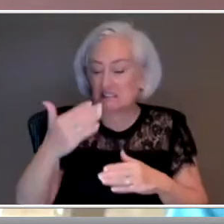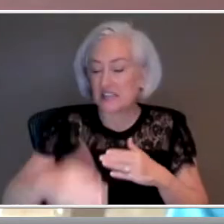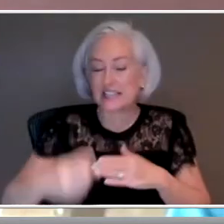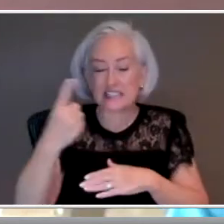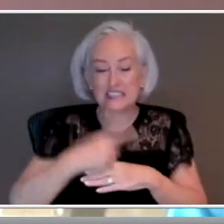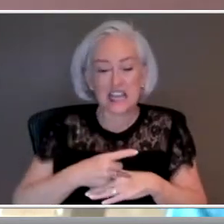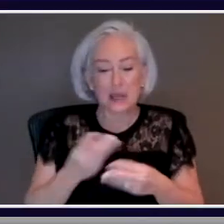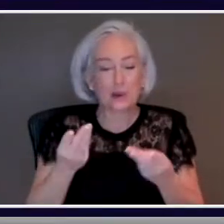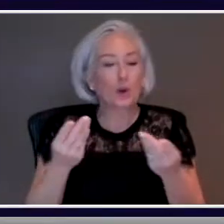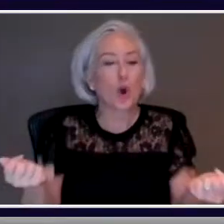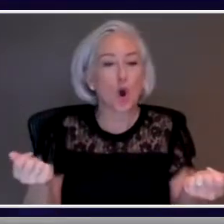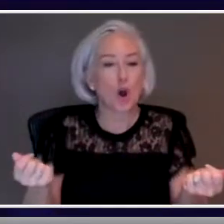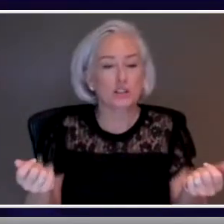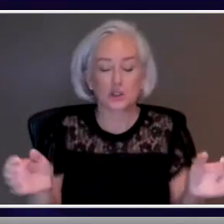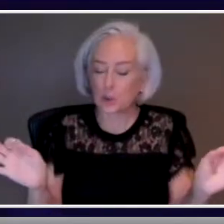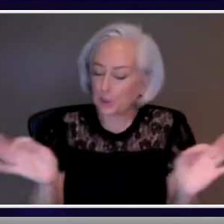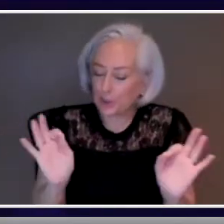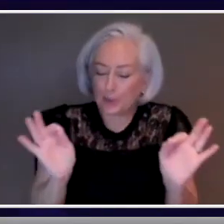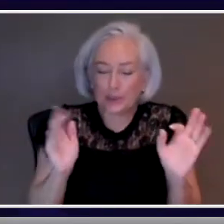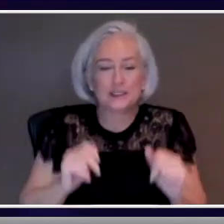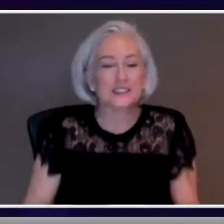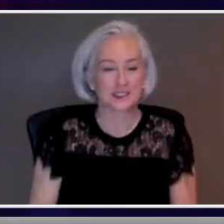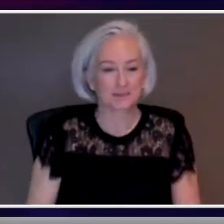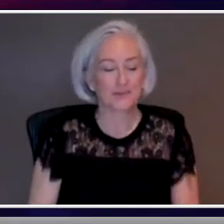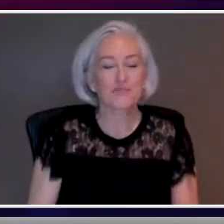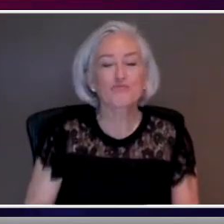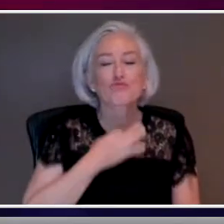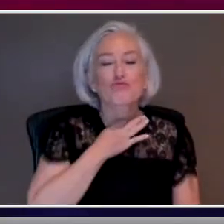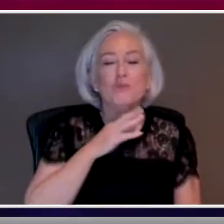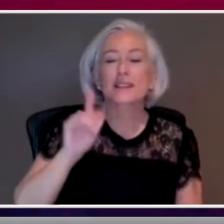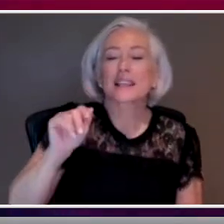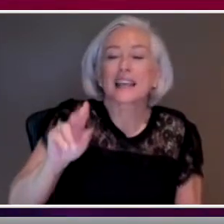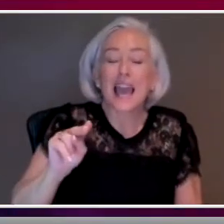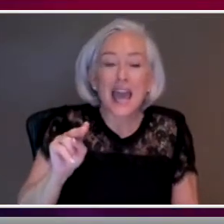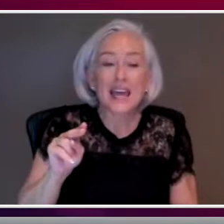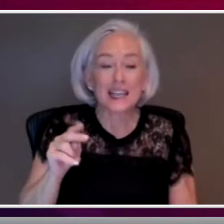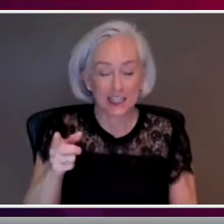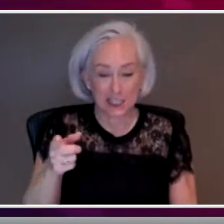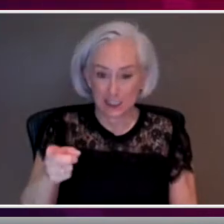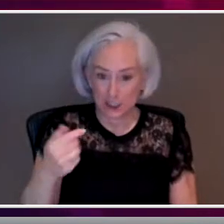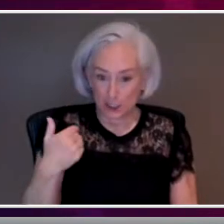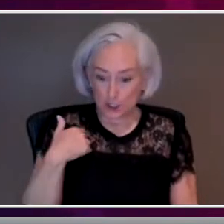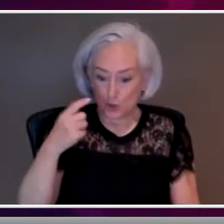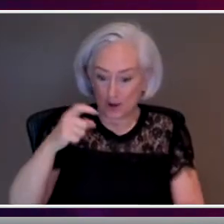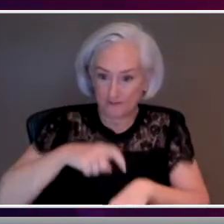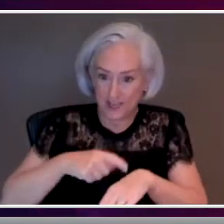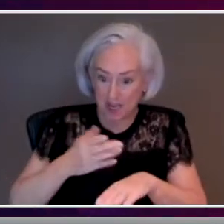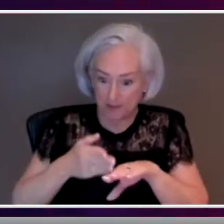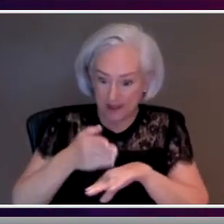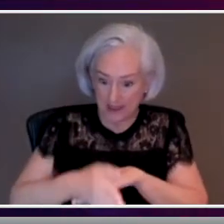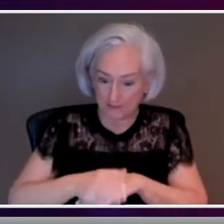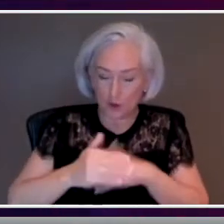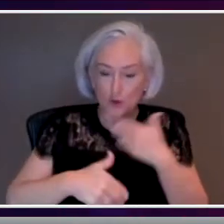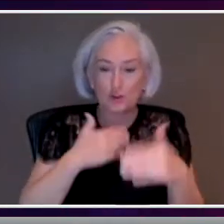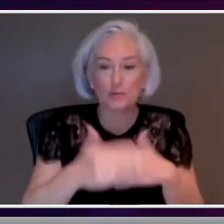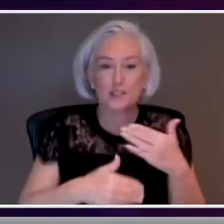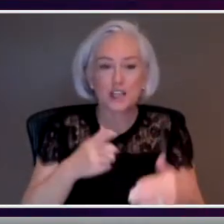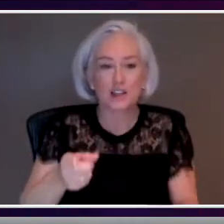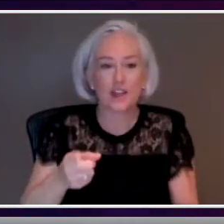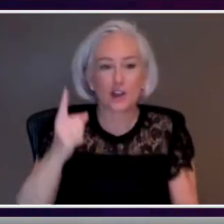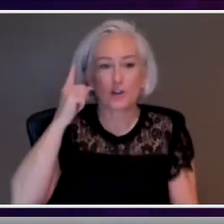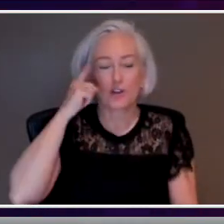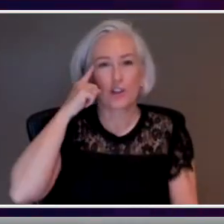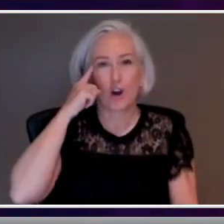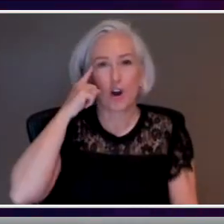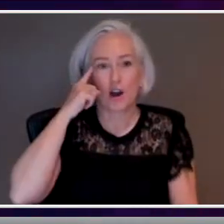discomfort. So Ken, I have a question for you. Was there a moment after this procedure where you were somewhere out in public or in the